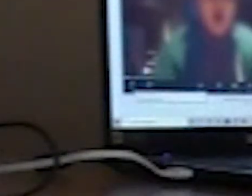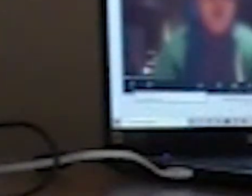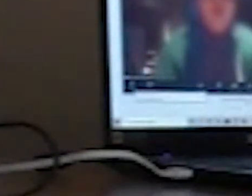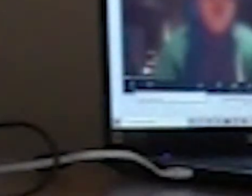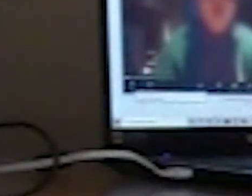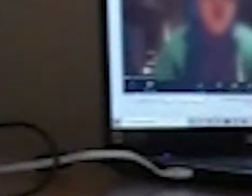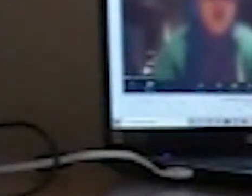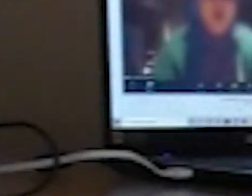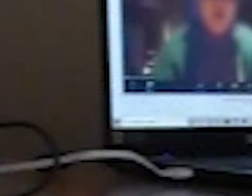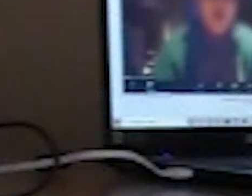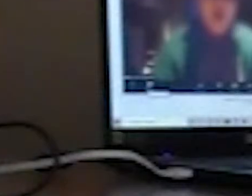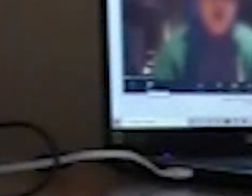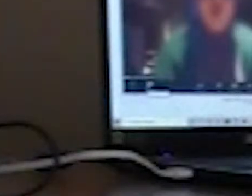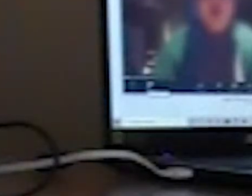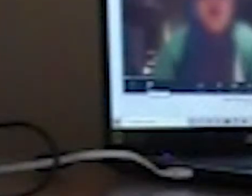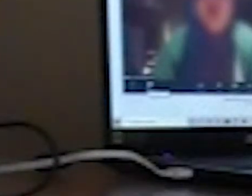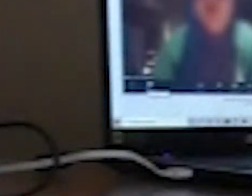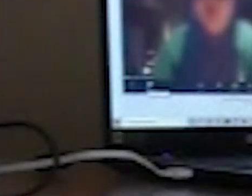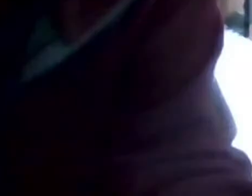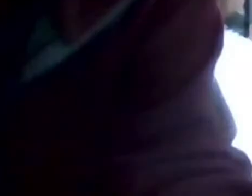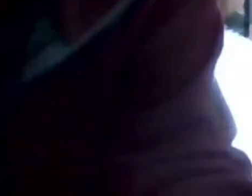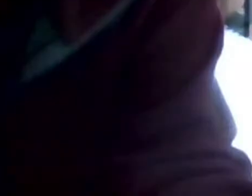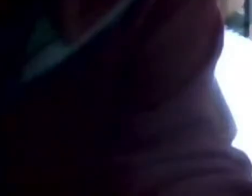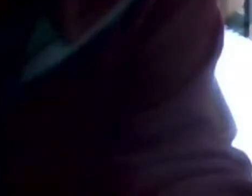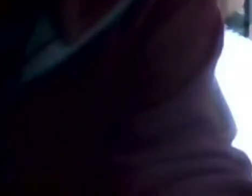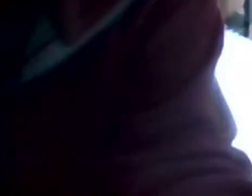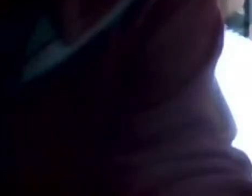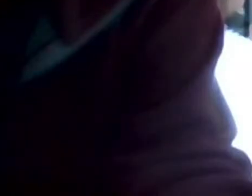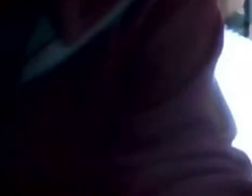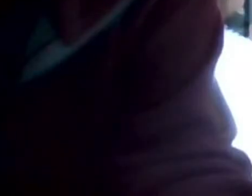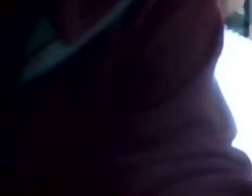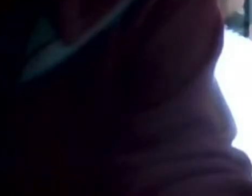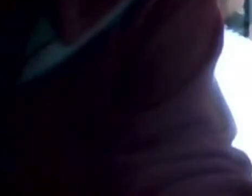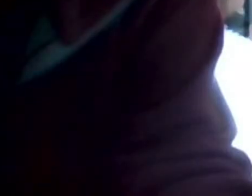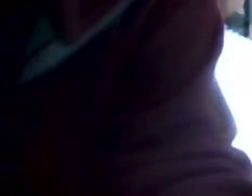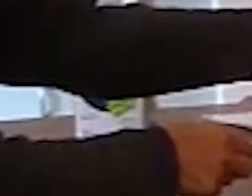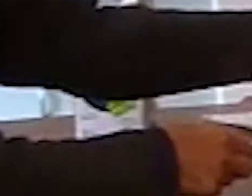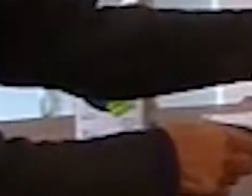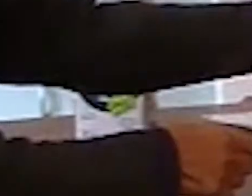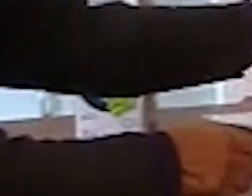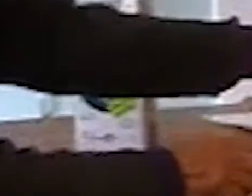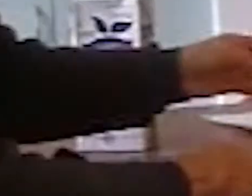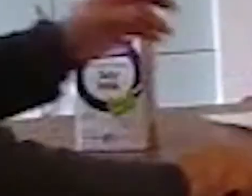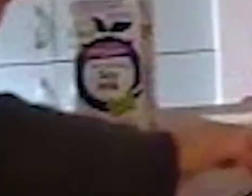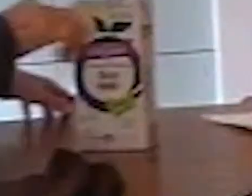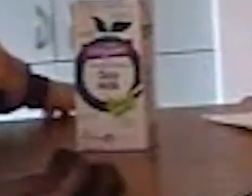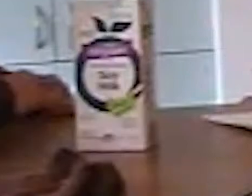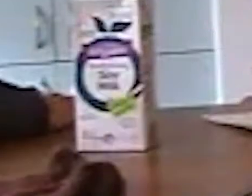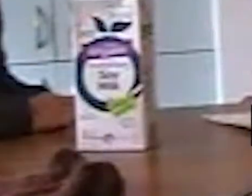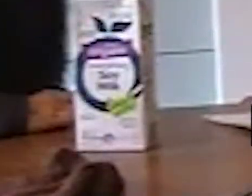Because she has been without any respite or support, this is taking a heavy toll.